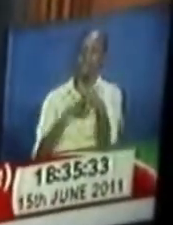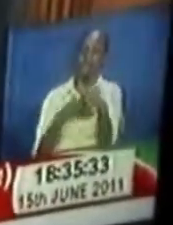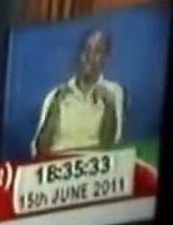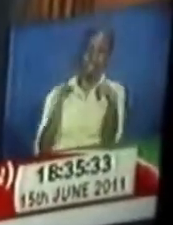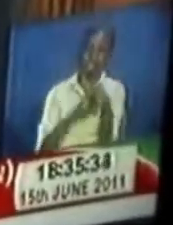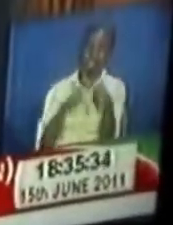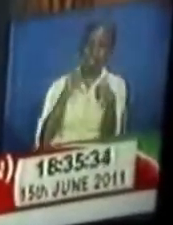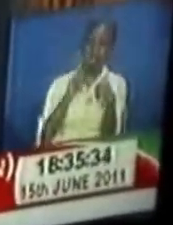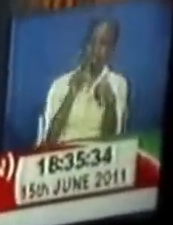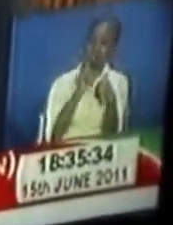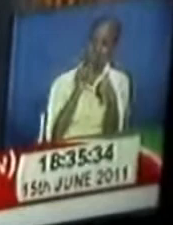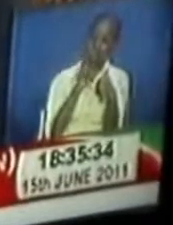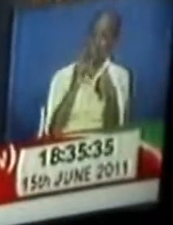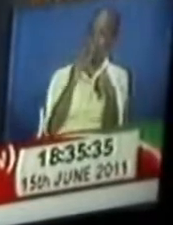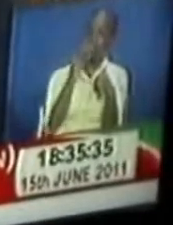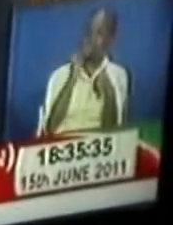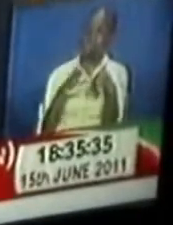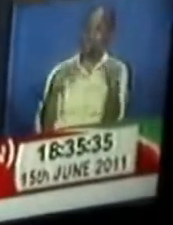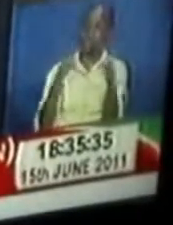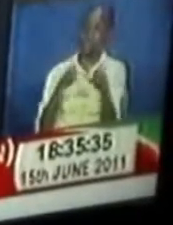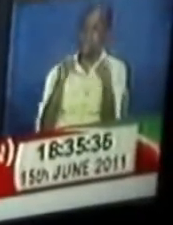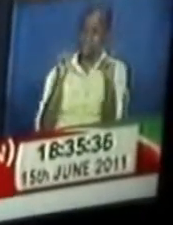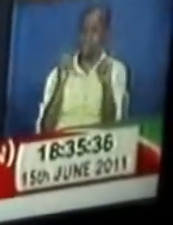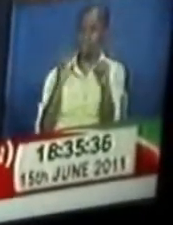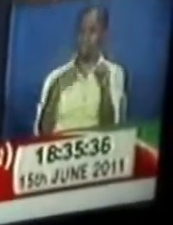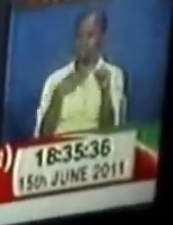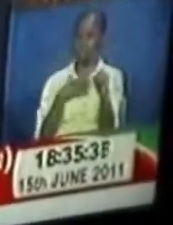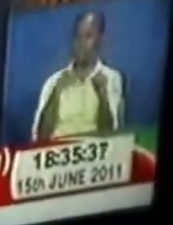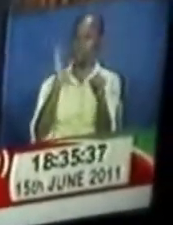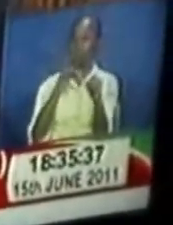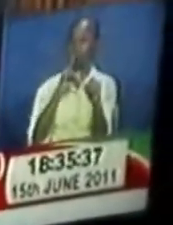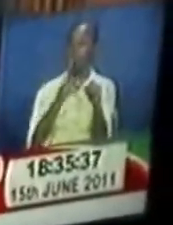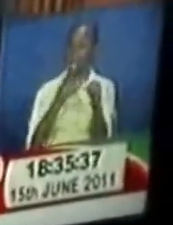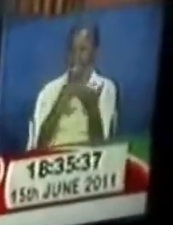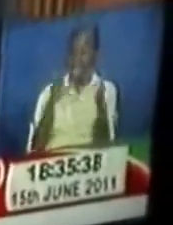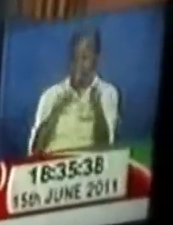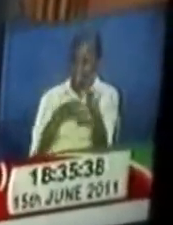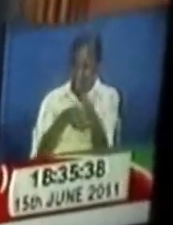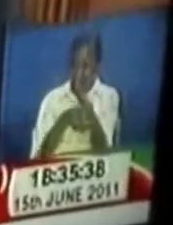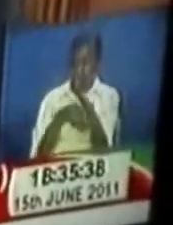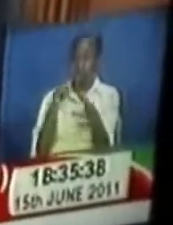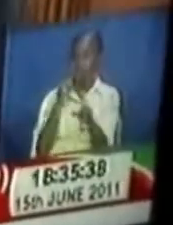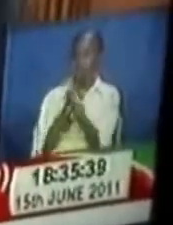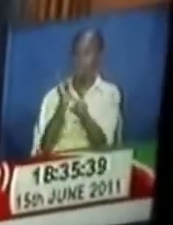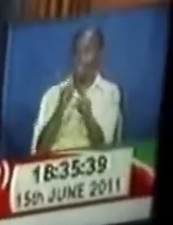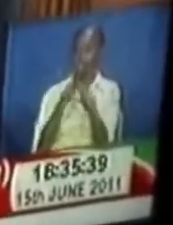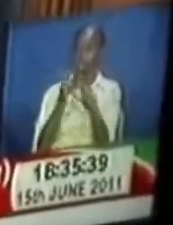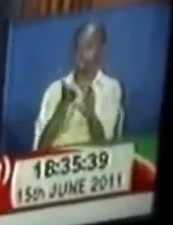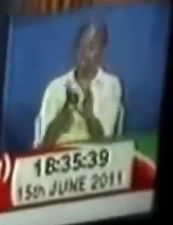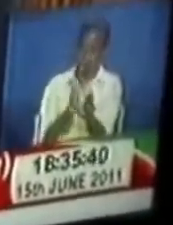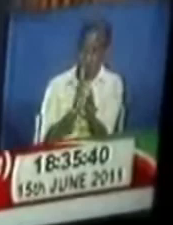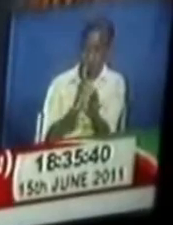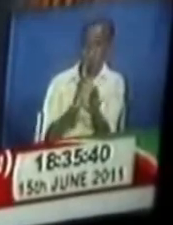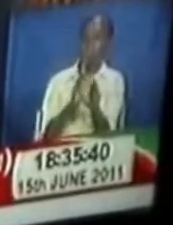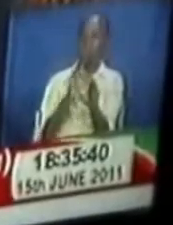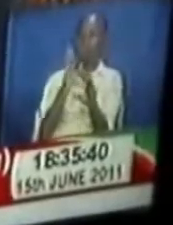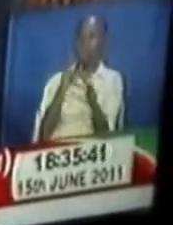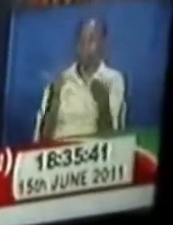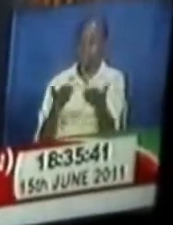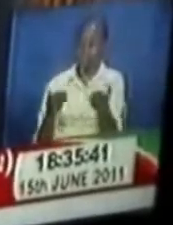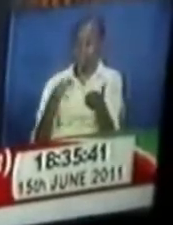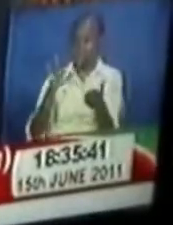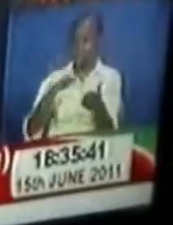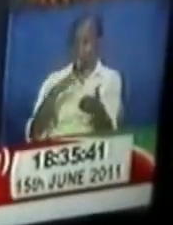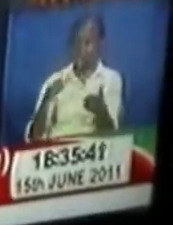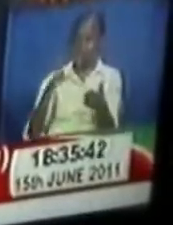97.2 says, the Speaker or Chairperson of Committees shall order any member whose conduct is grossly disorderly to withdraw immediately from the presence of Parliament,